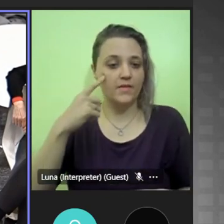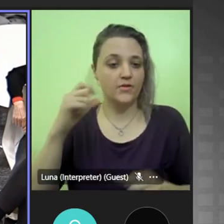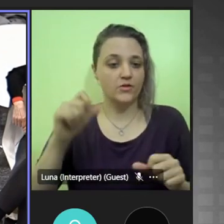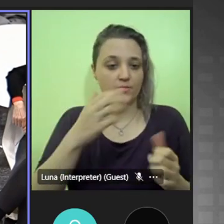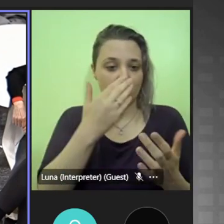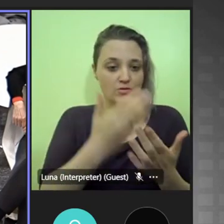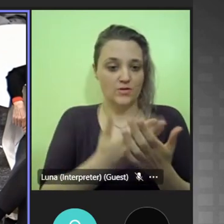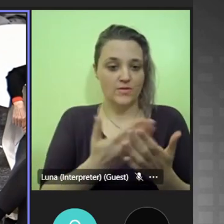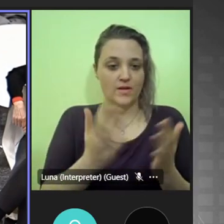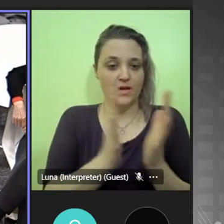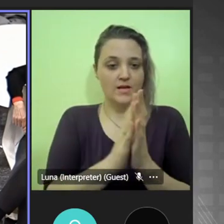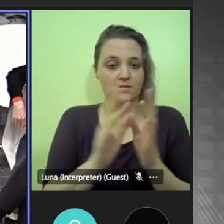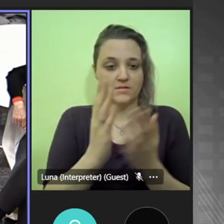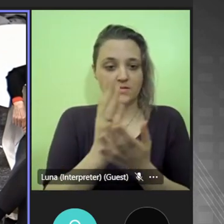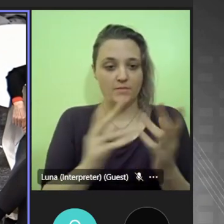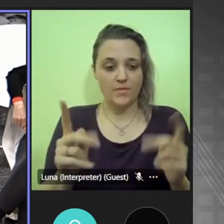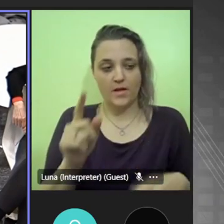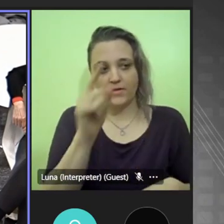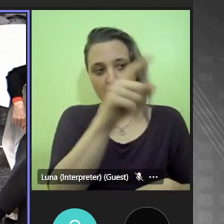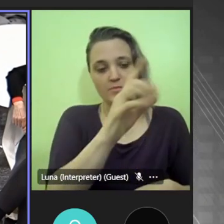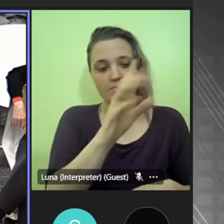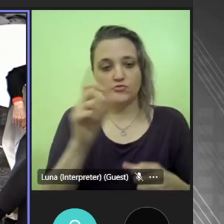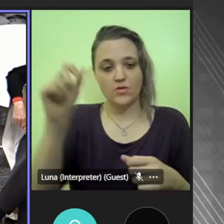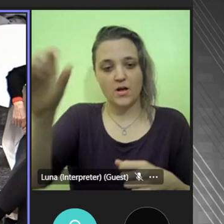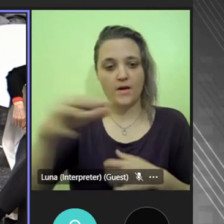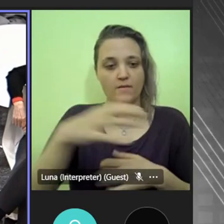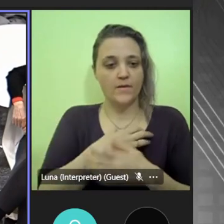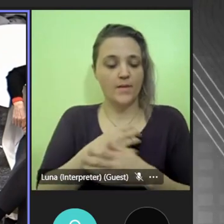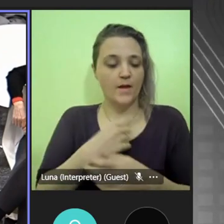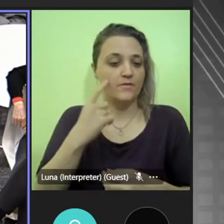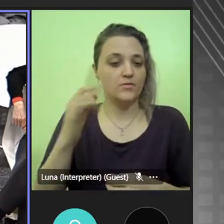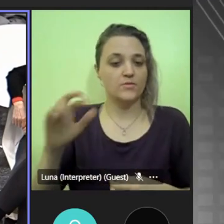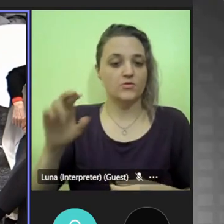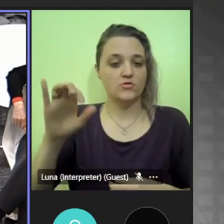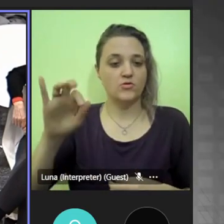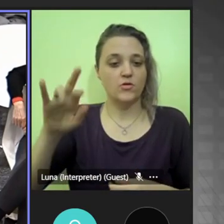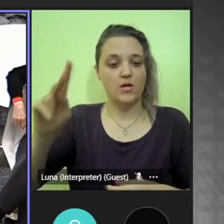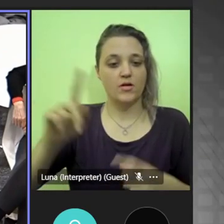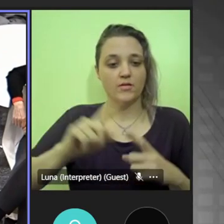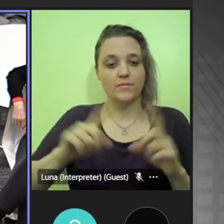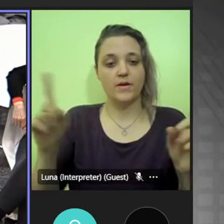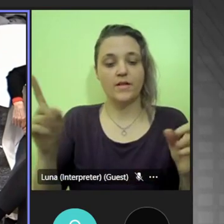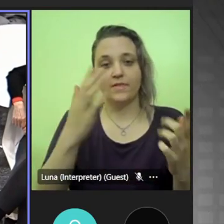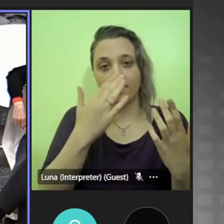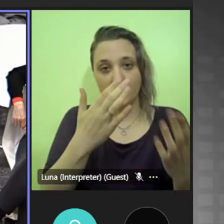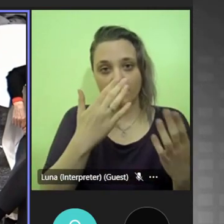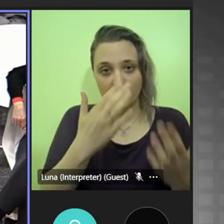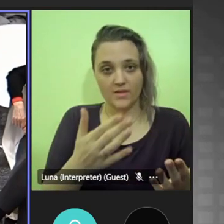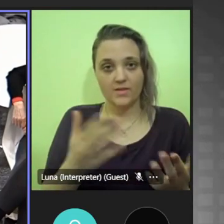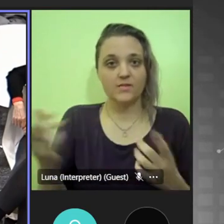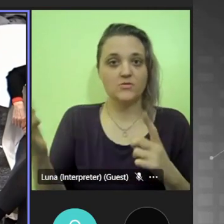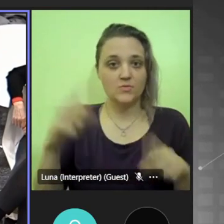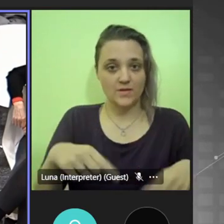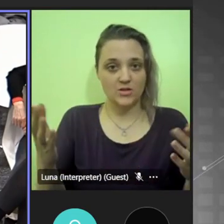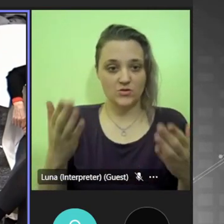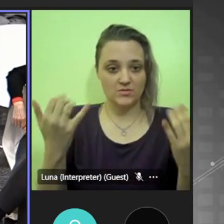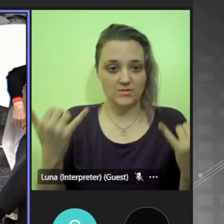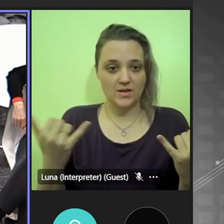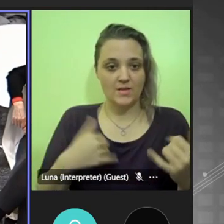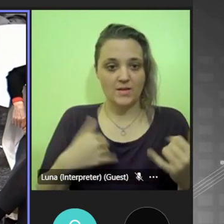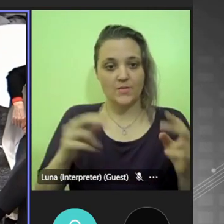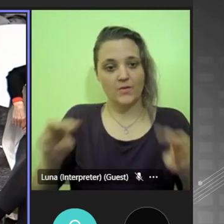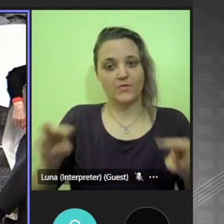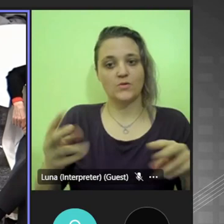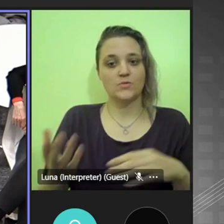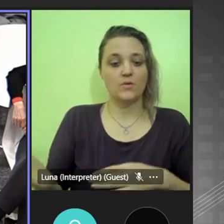could be good. I'm going to ask some people out here. I'm going to drop off a beer for Mr. Clark, and I have an extra one, too. But I'm thankful to